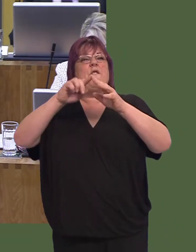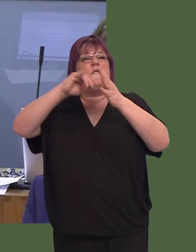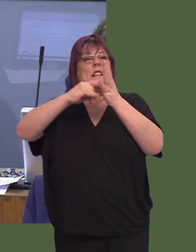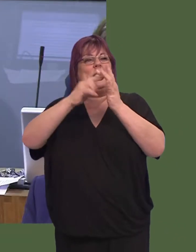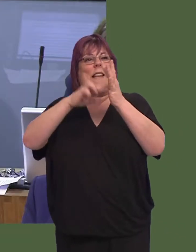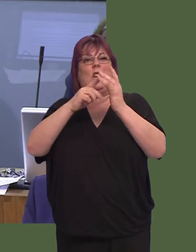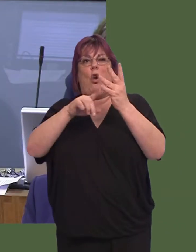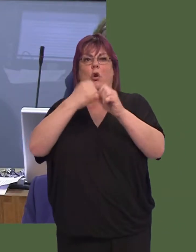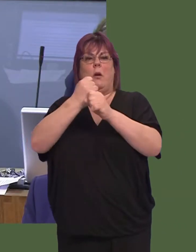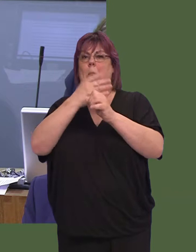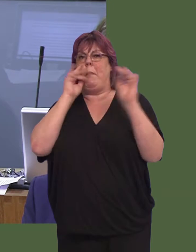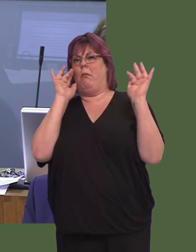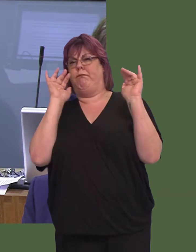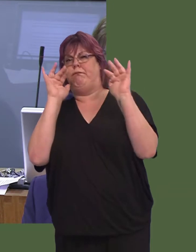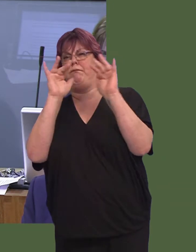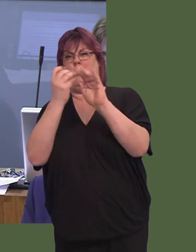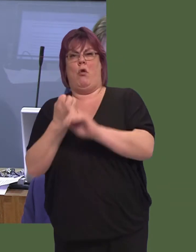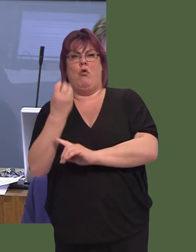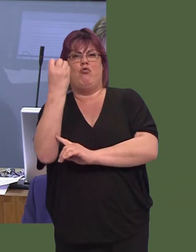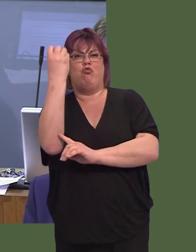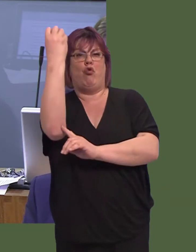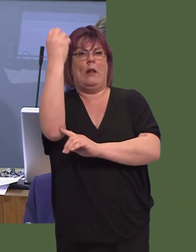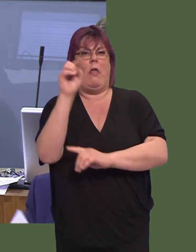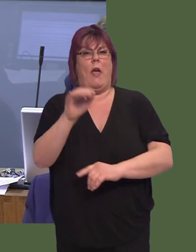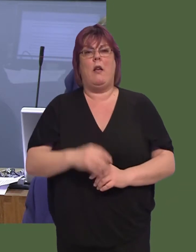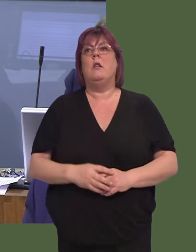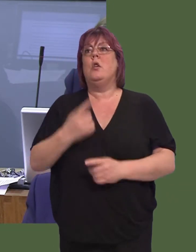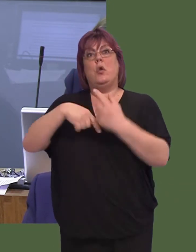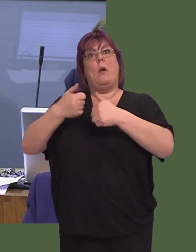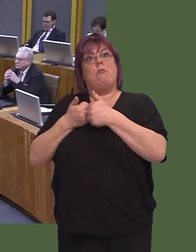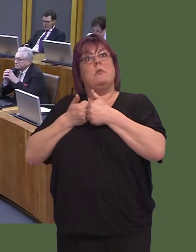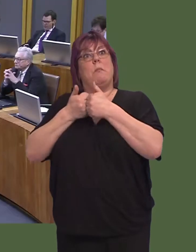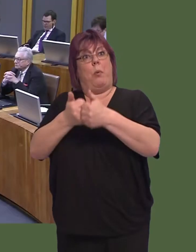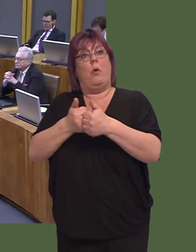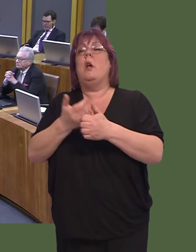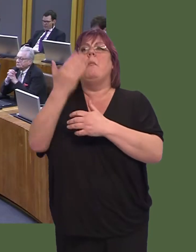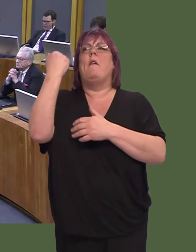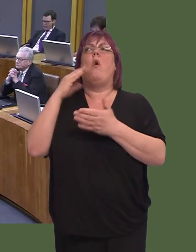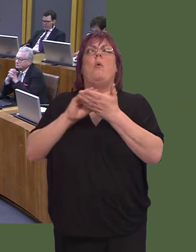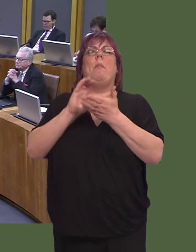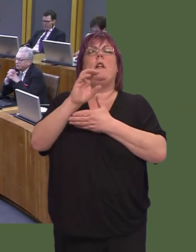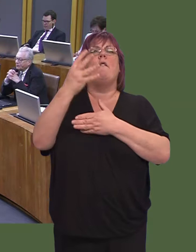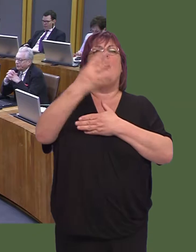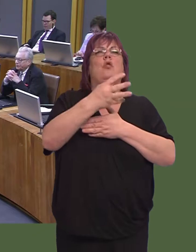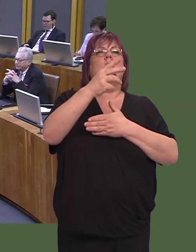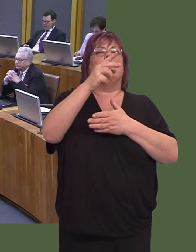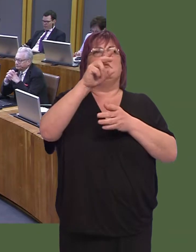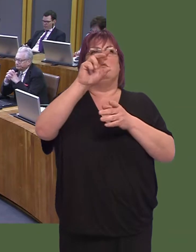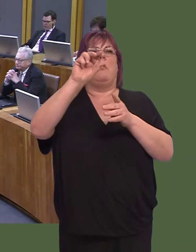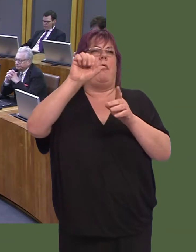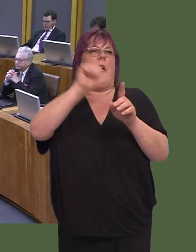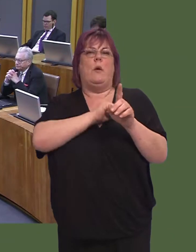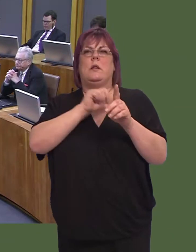So, from our perspective, we have funded heritage railways in the past. For example, the Welsh Highland Railways had 420,000,